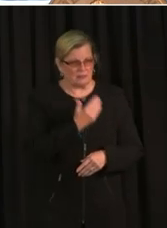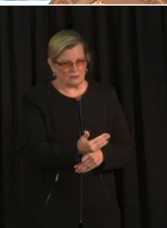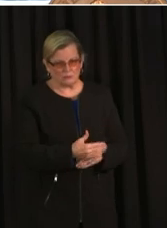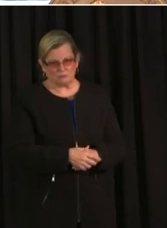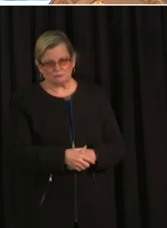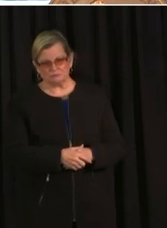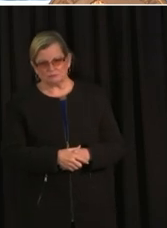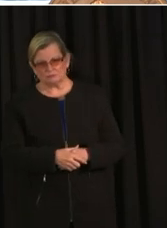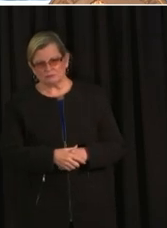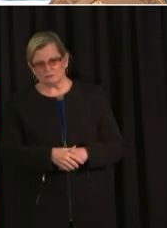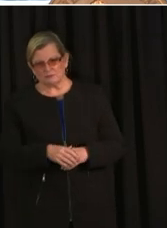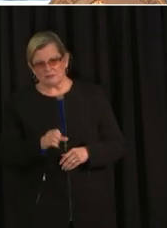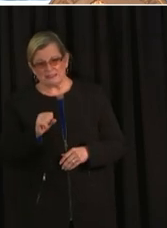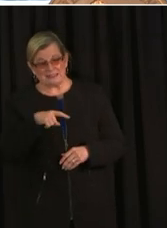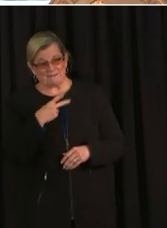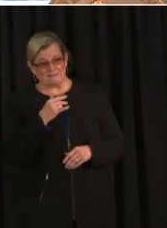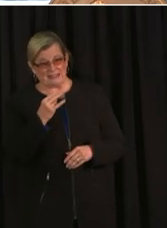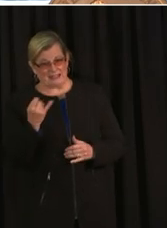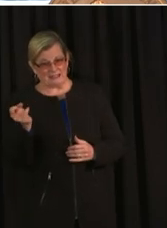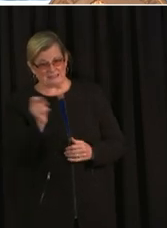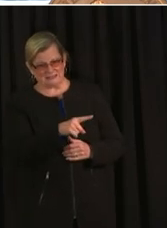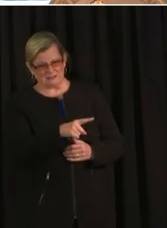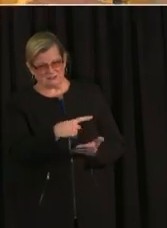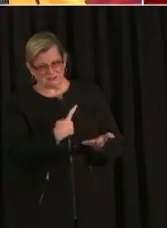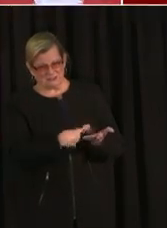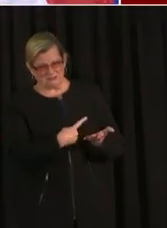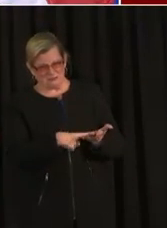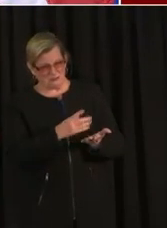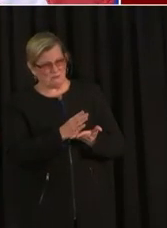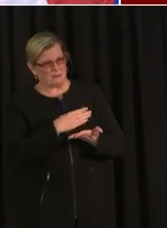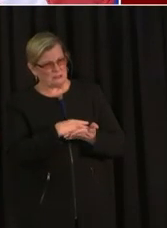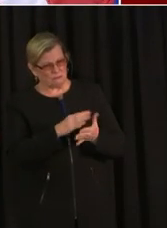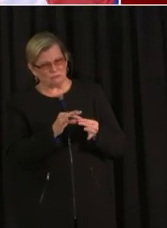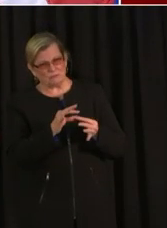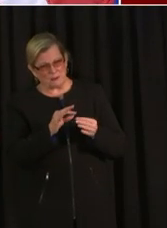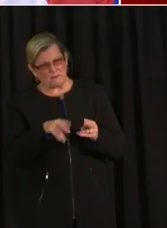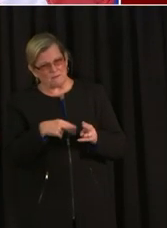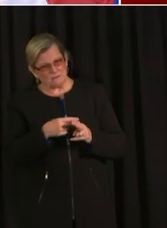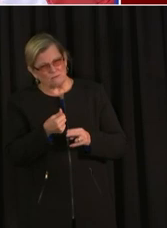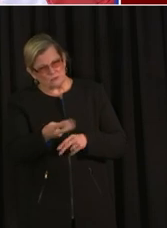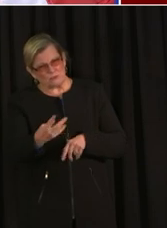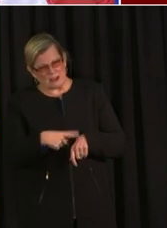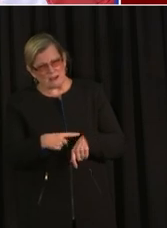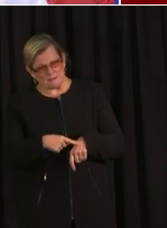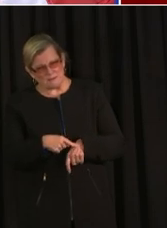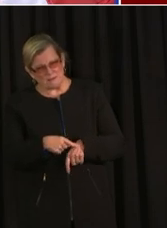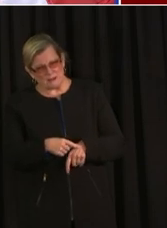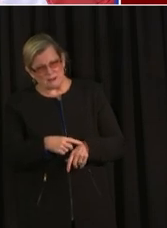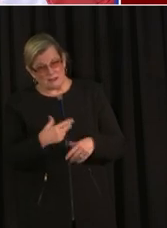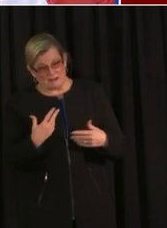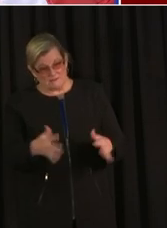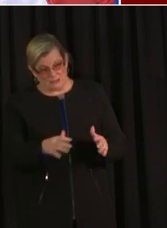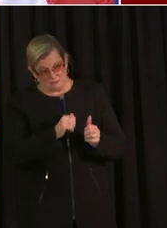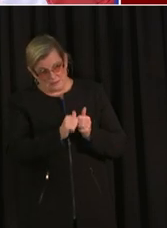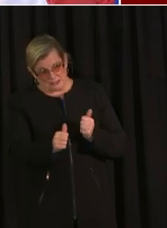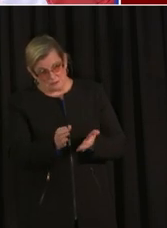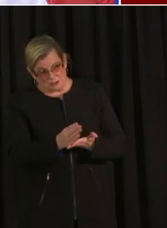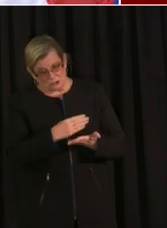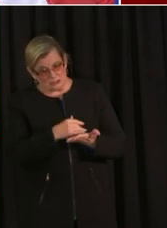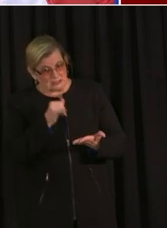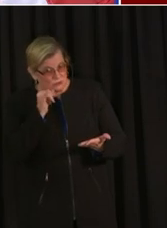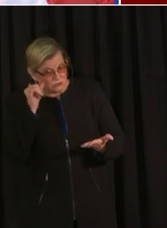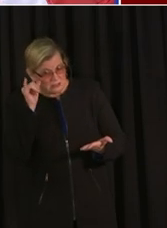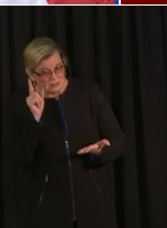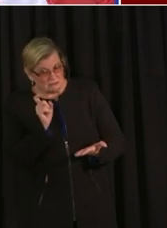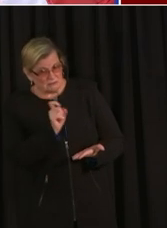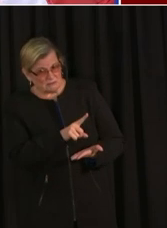Yes. I know we've discussed budget a few times in these meetings. Any reaction, though, to the passing of the budget yesterday, and specifically what's reported, the